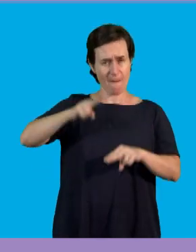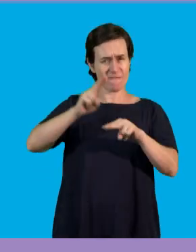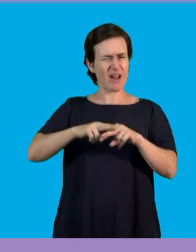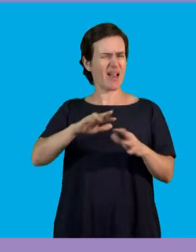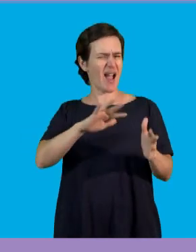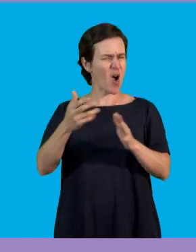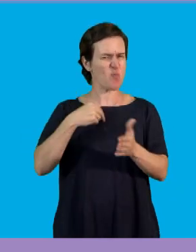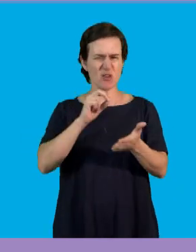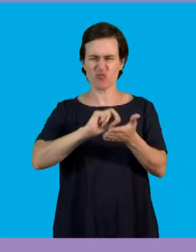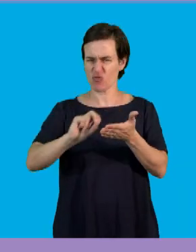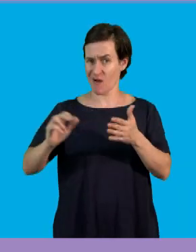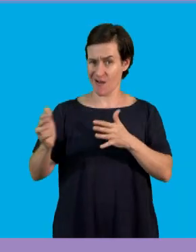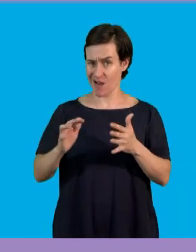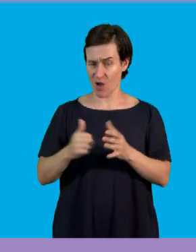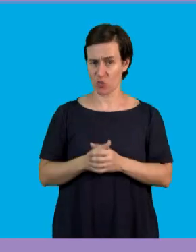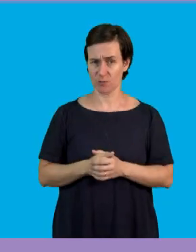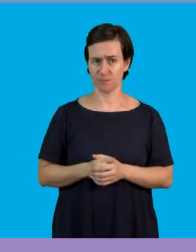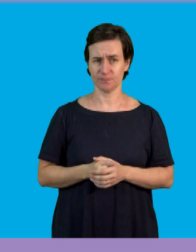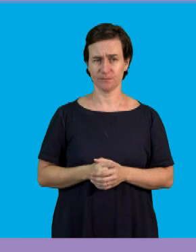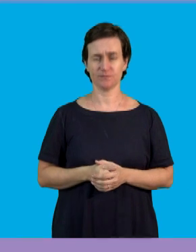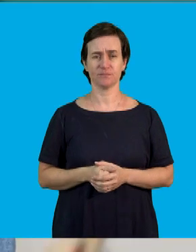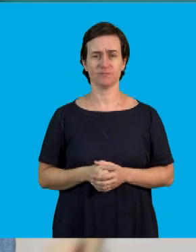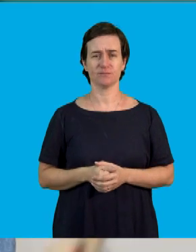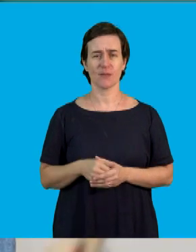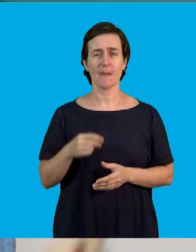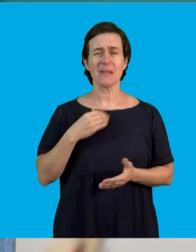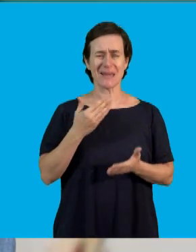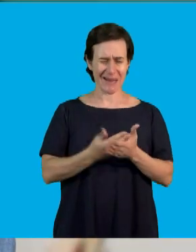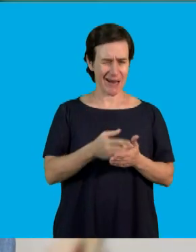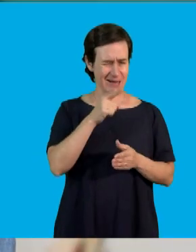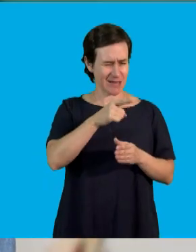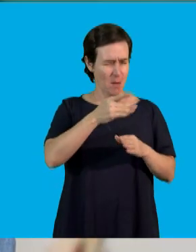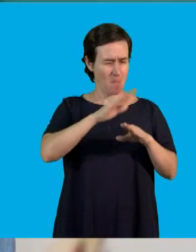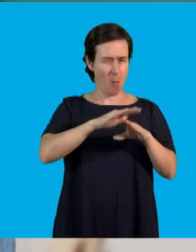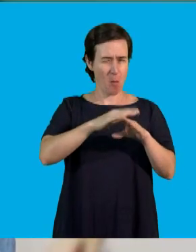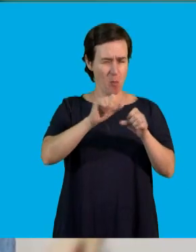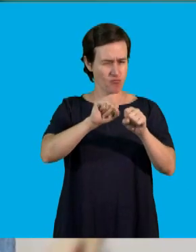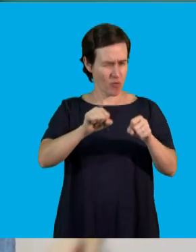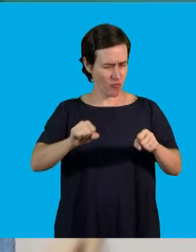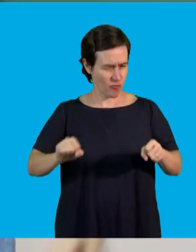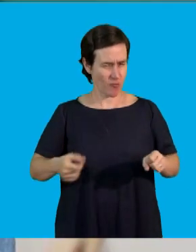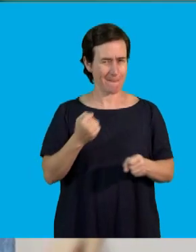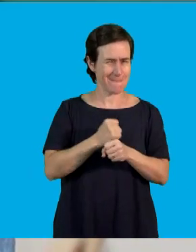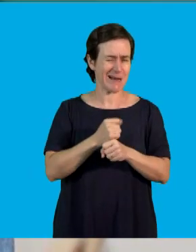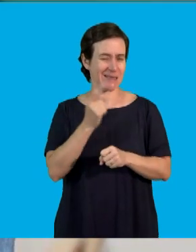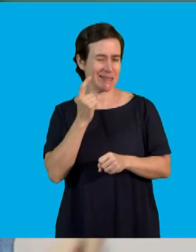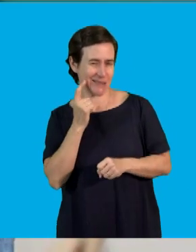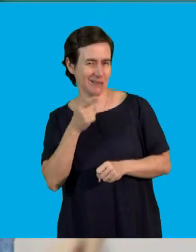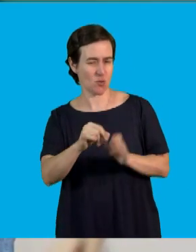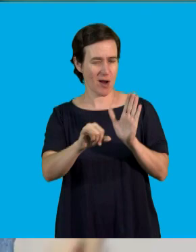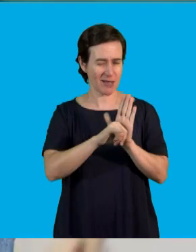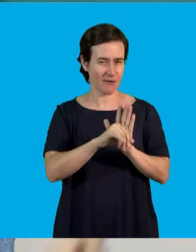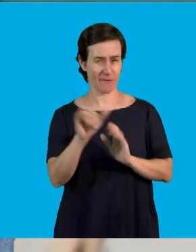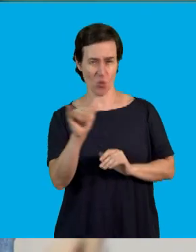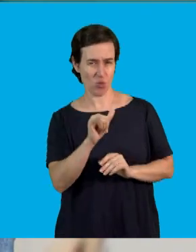out. But remember, there is a method of just breaking down that whole number so that it becomes easier for you to identify those prime